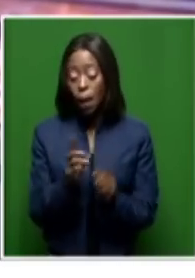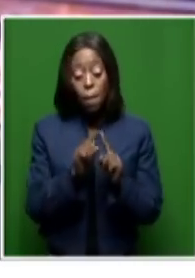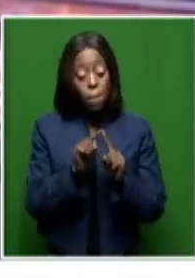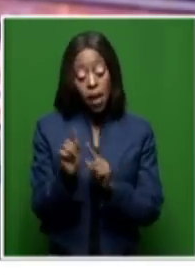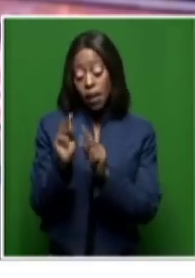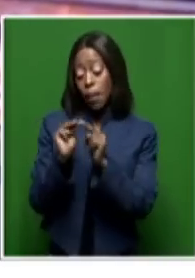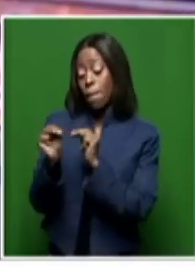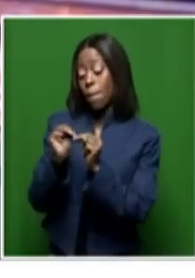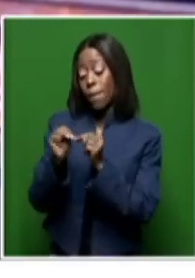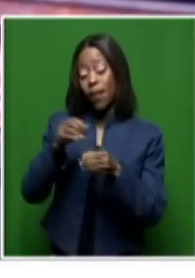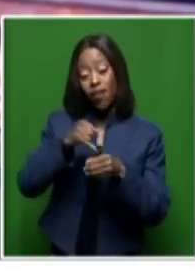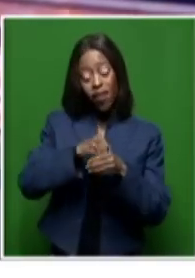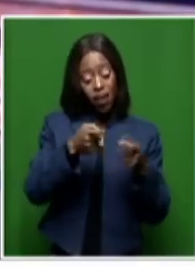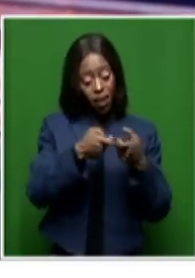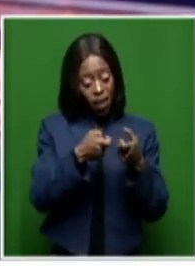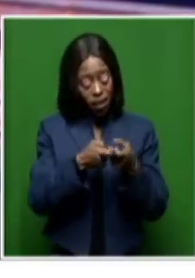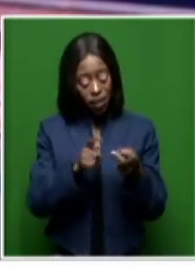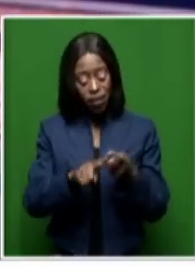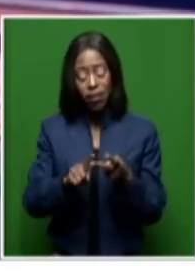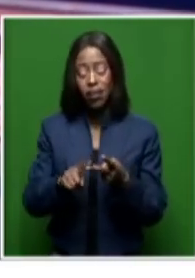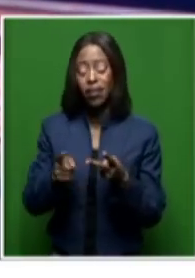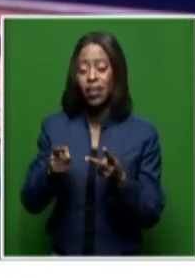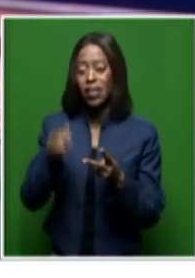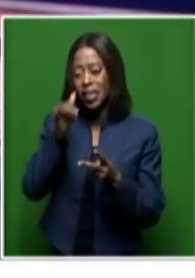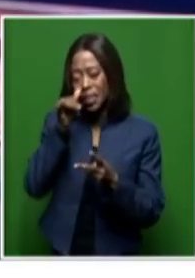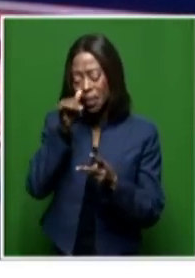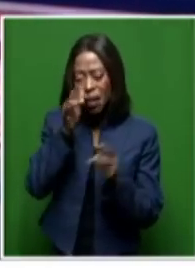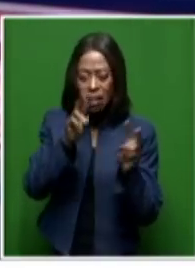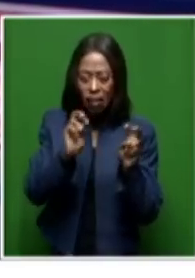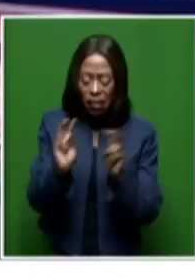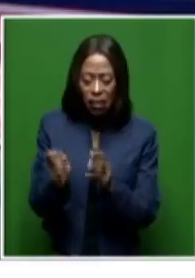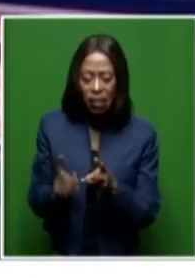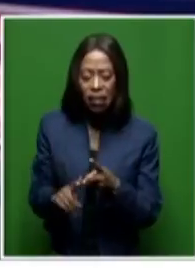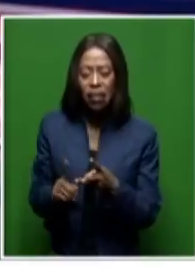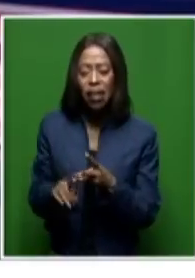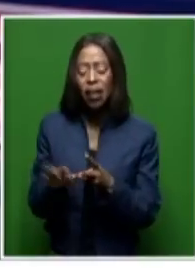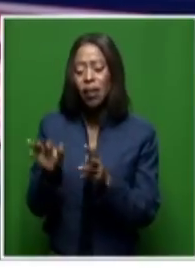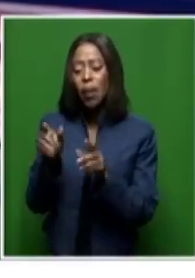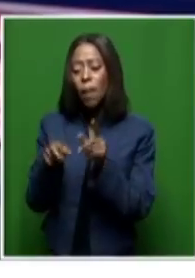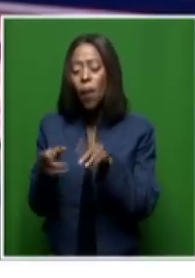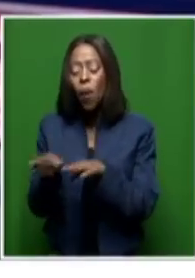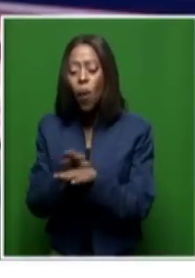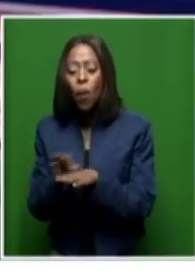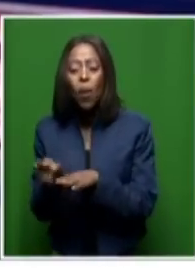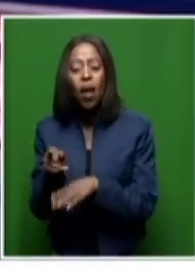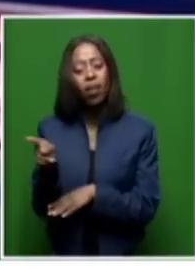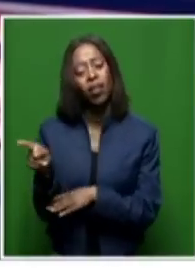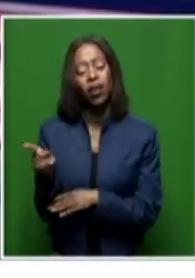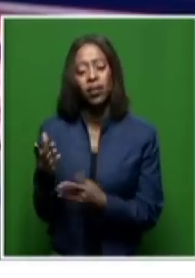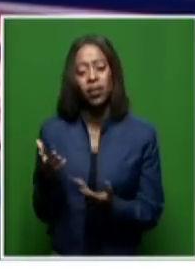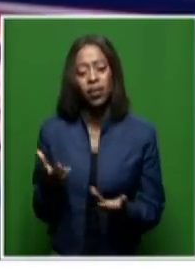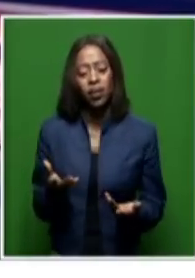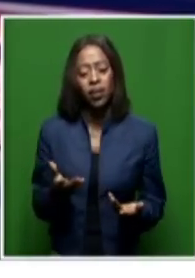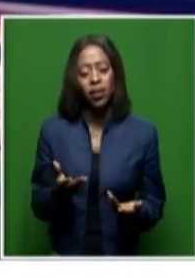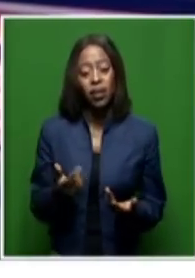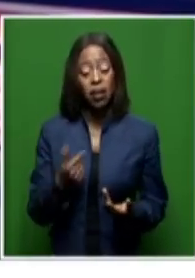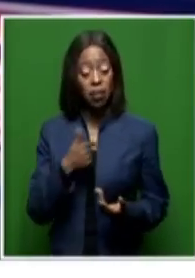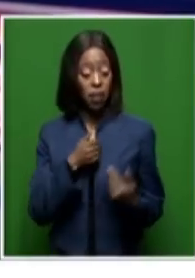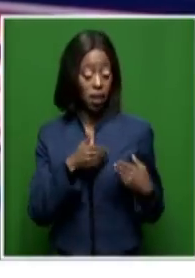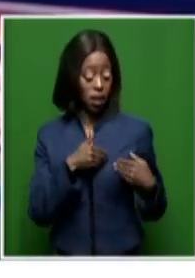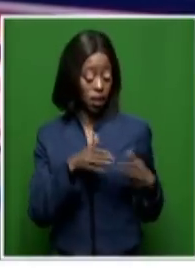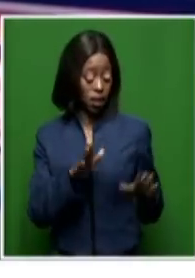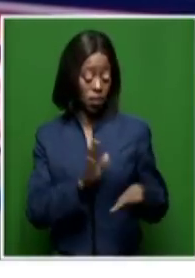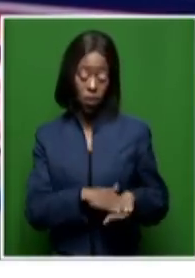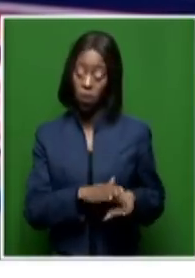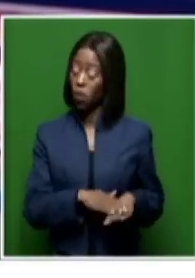in fighting back vandalism and criminal element and syndicates in the network. And I can't give you more